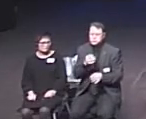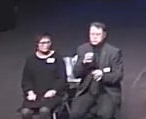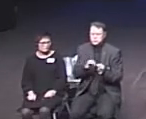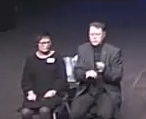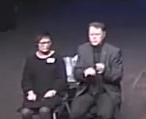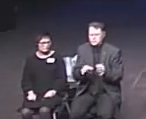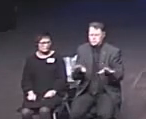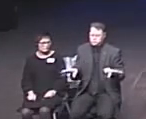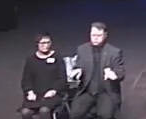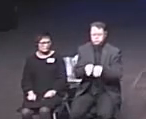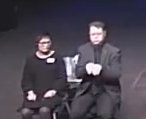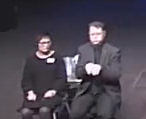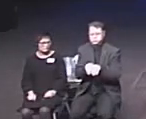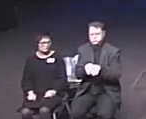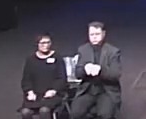to gather